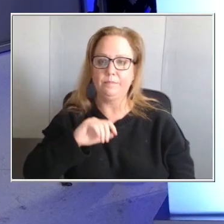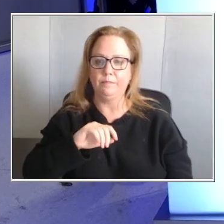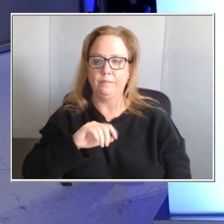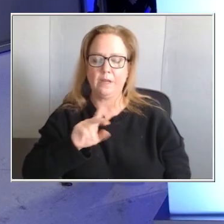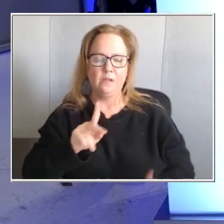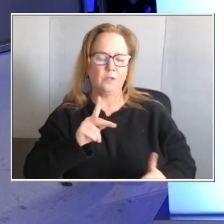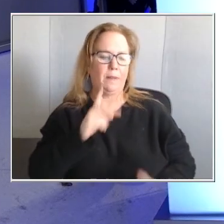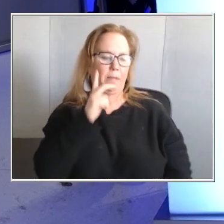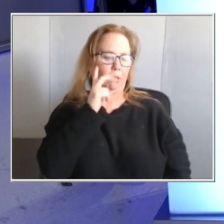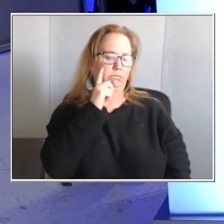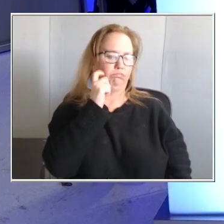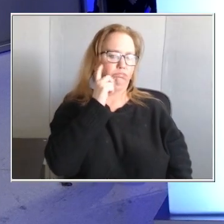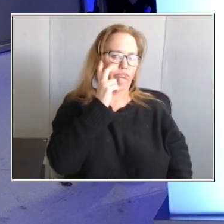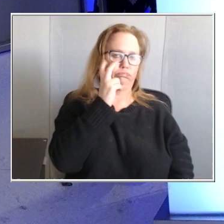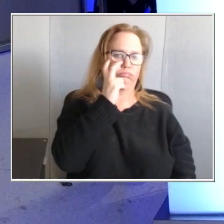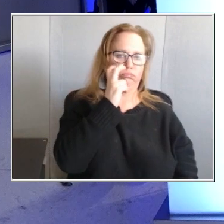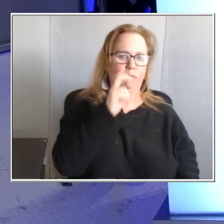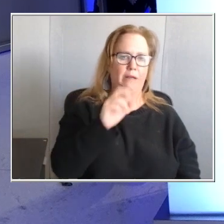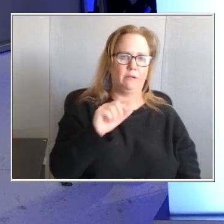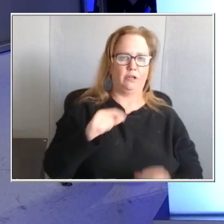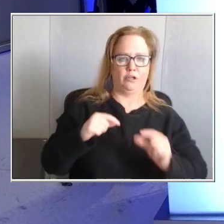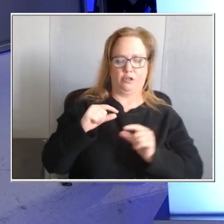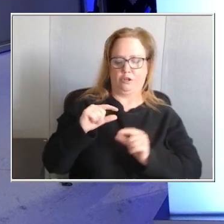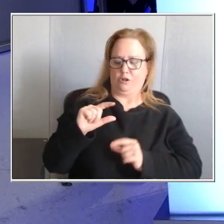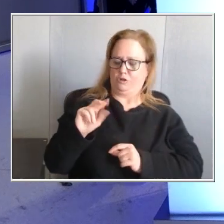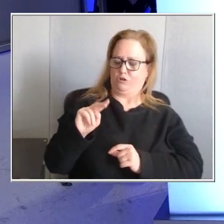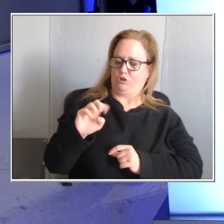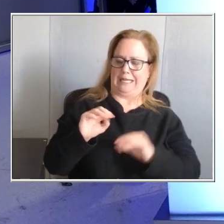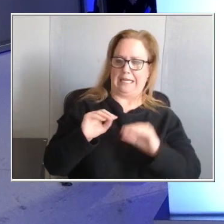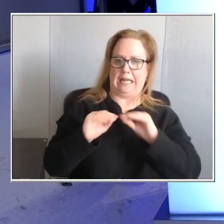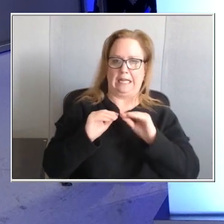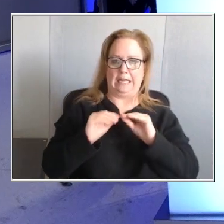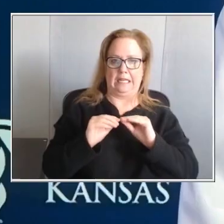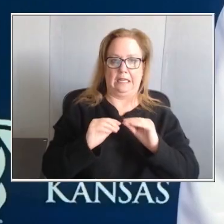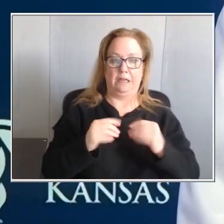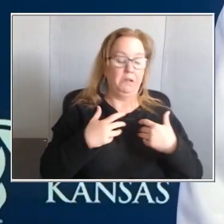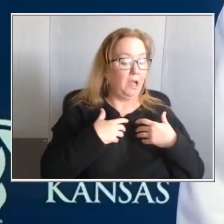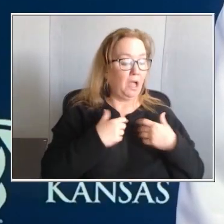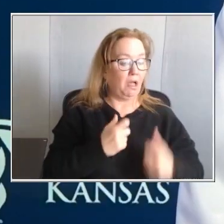skeptical about gene editing? Healthy skepticism